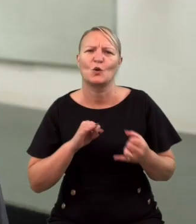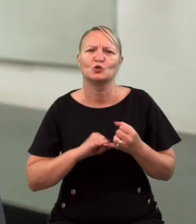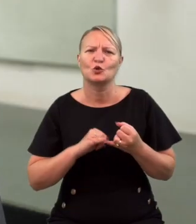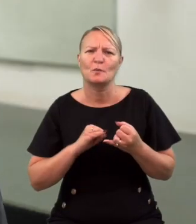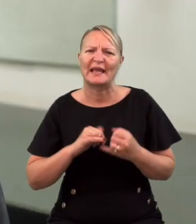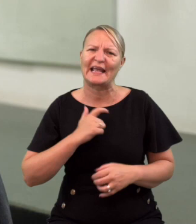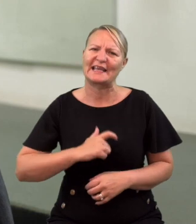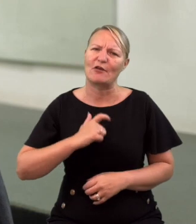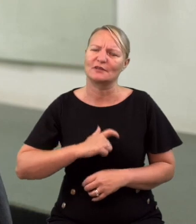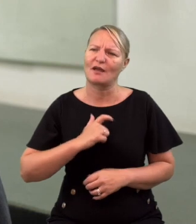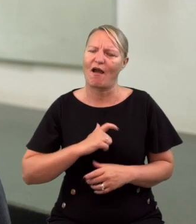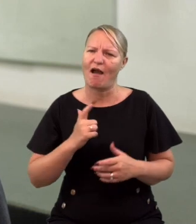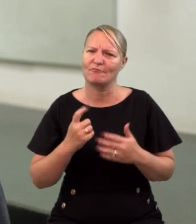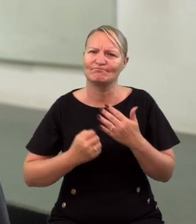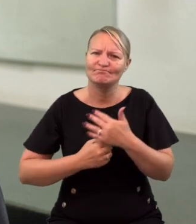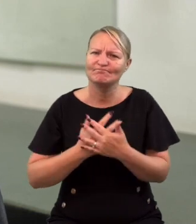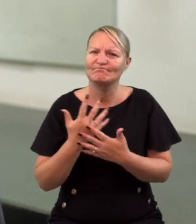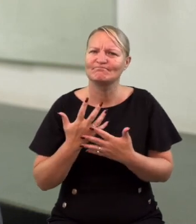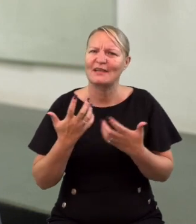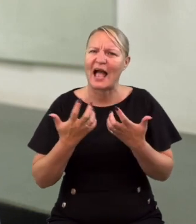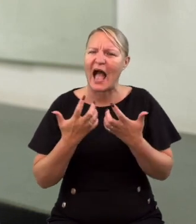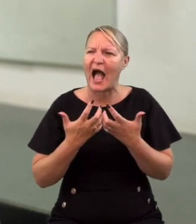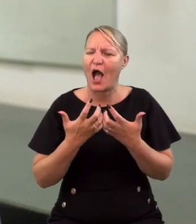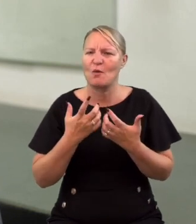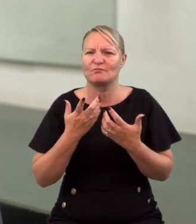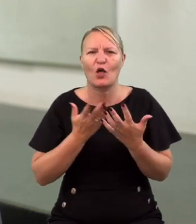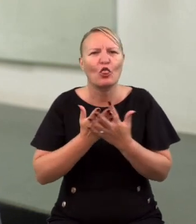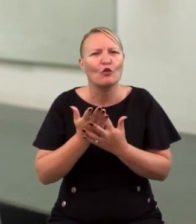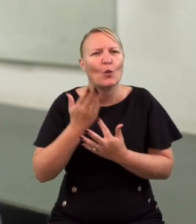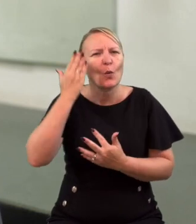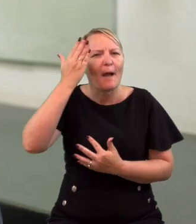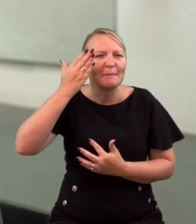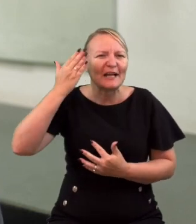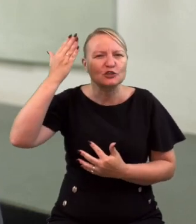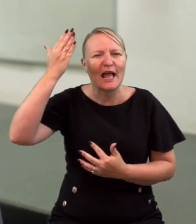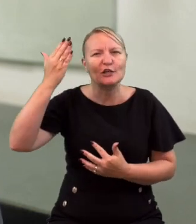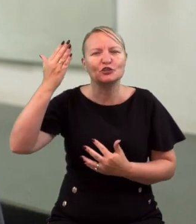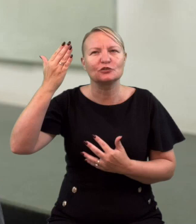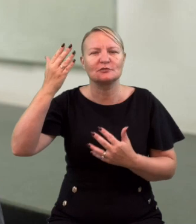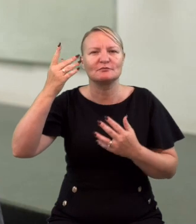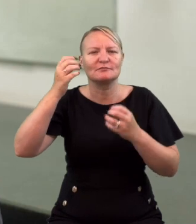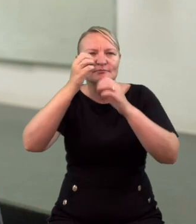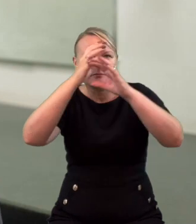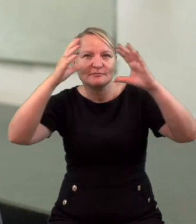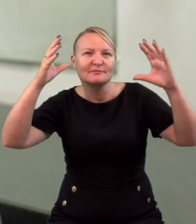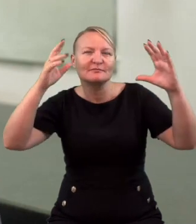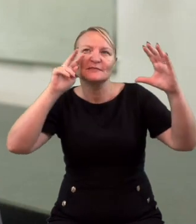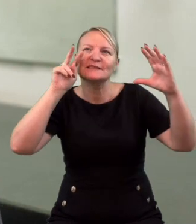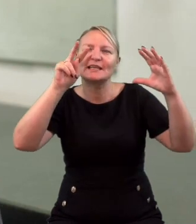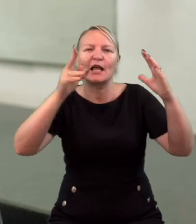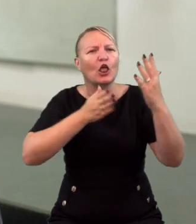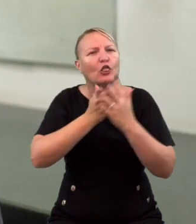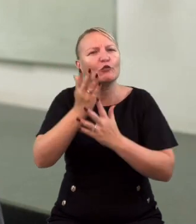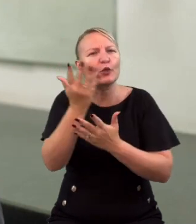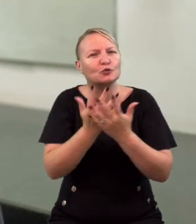Subi's character develops through his imagination and what he sees throughout the story.